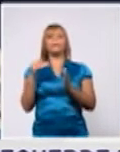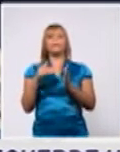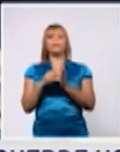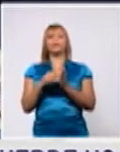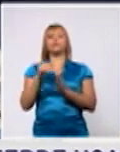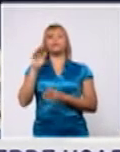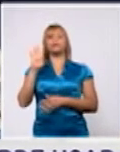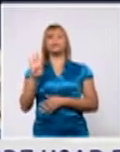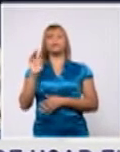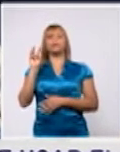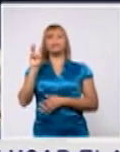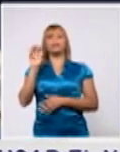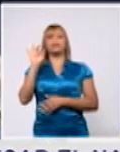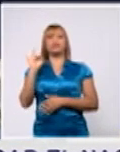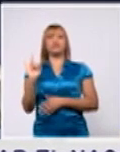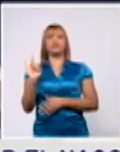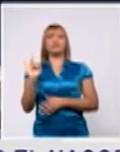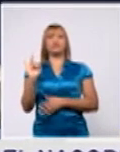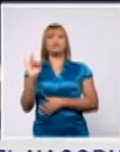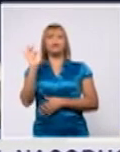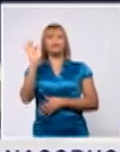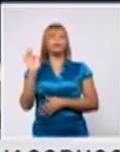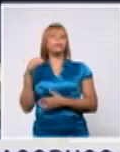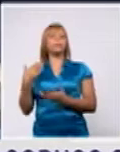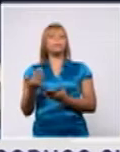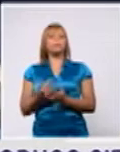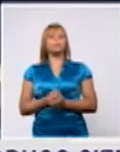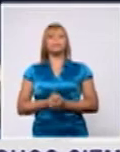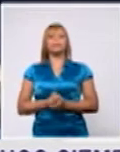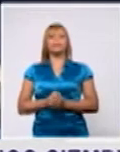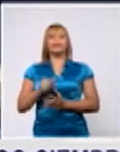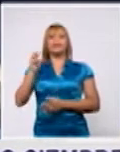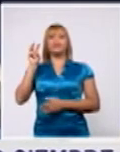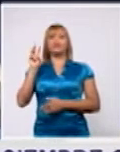2,859,073 cases, and